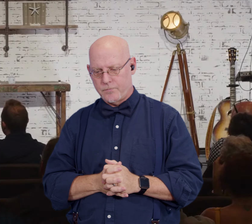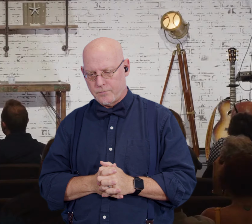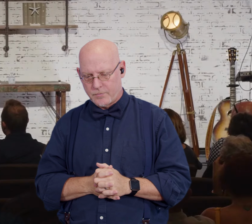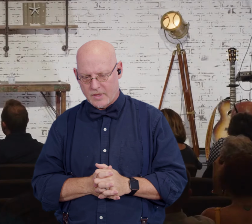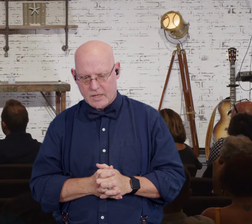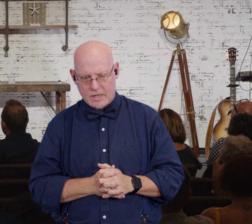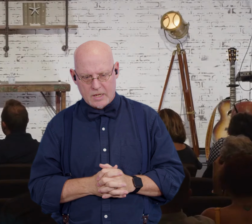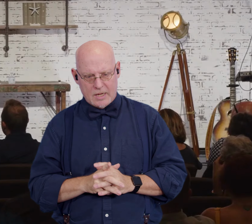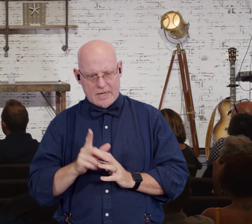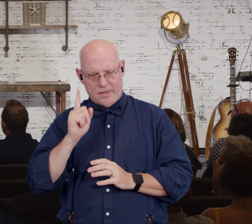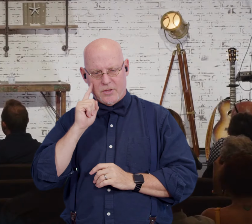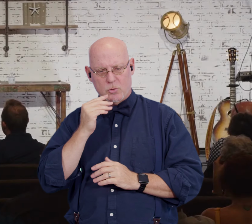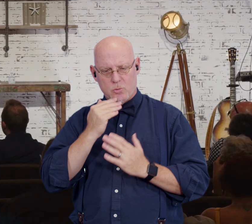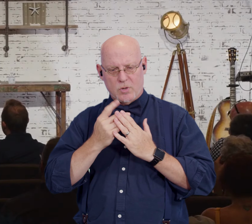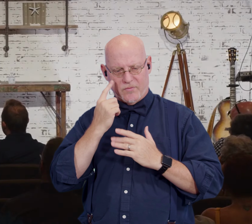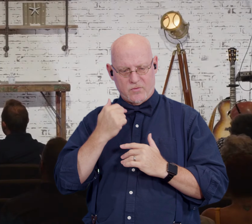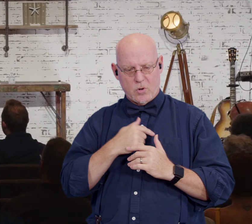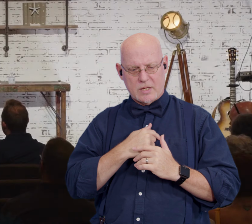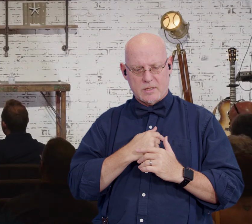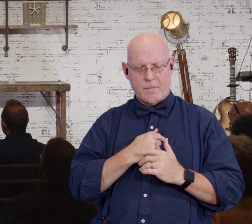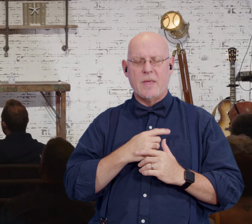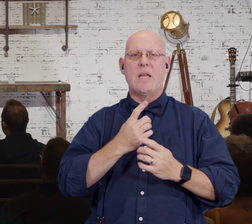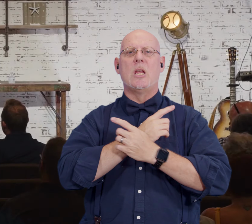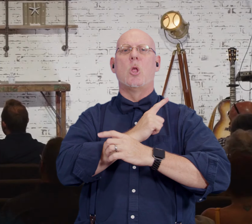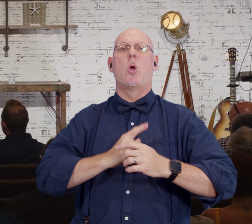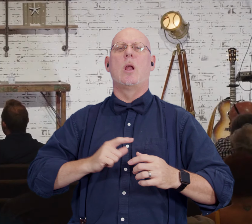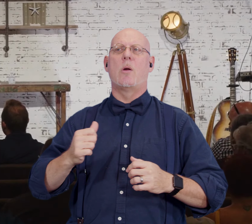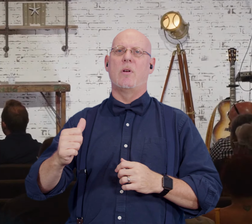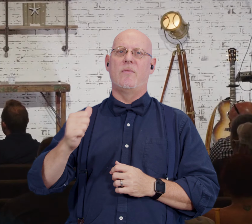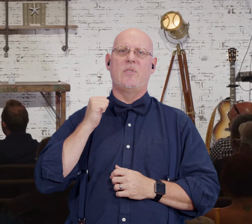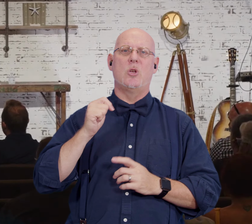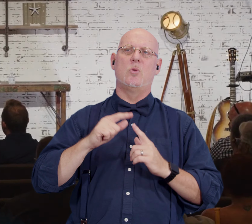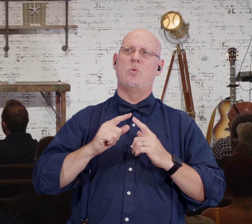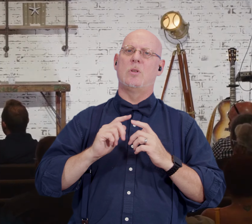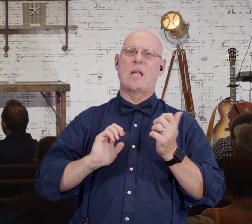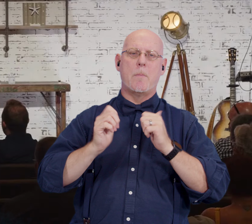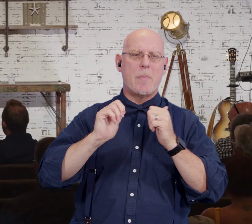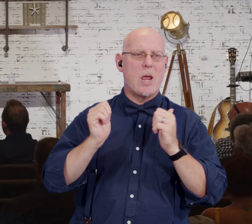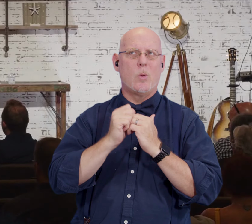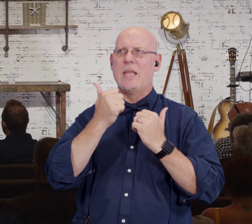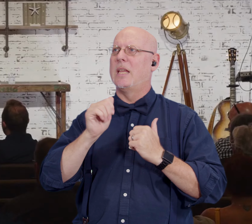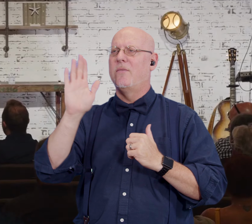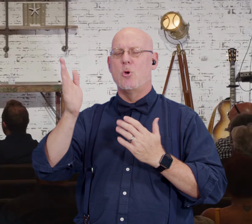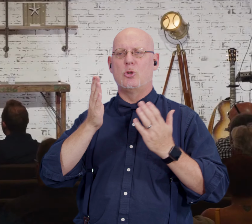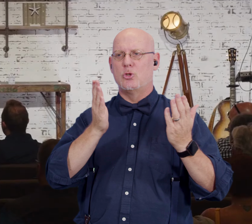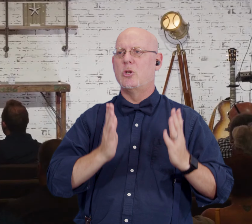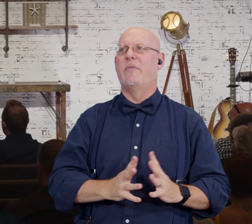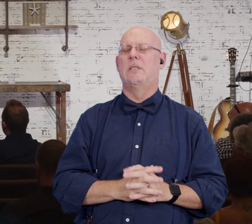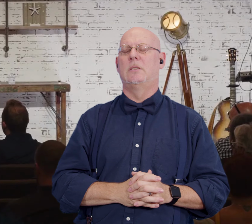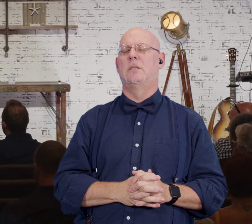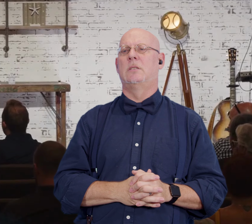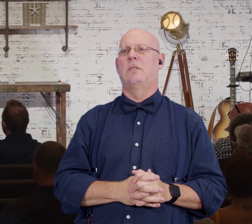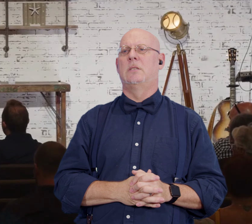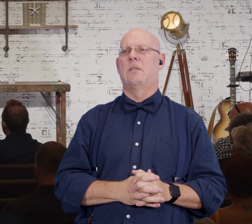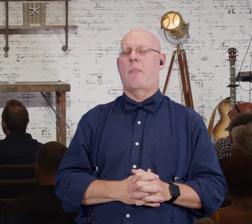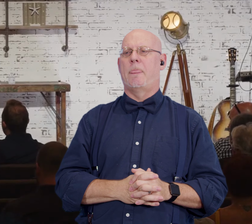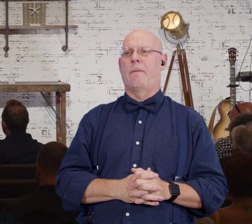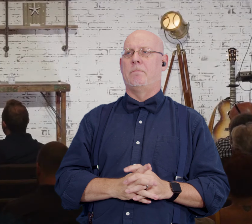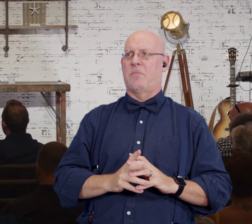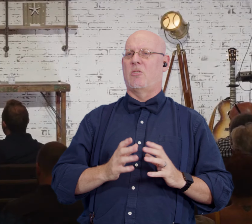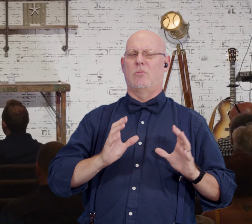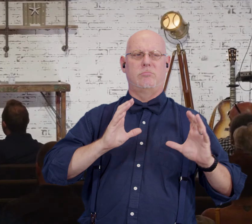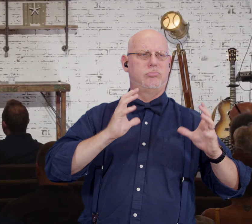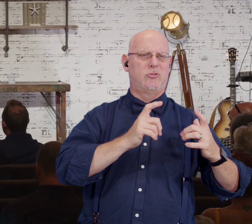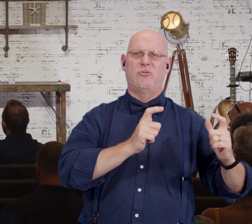be, I think, wise for us to espouse this. Dear Lord, I refuse henceforth to compete with any of your servants. They